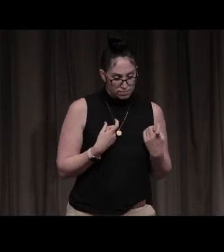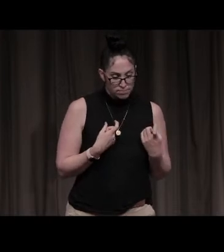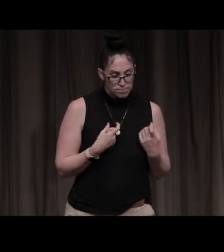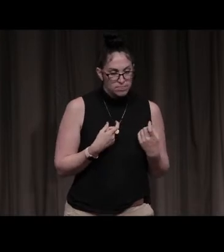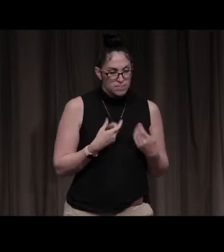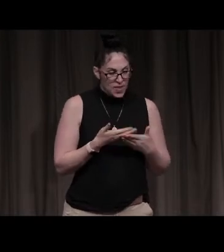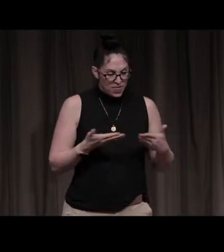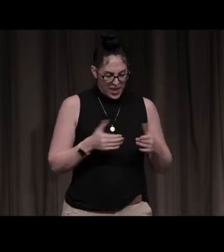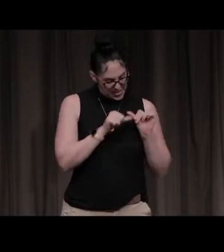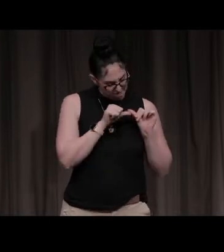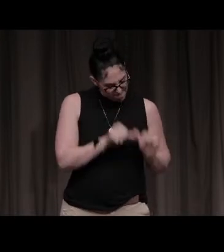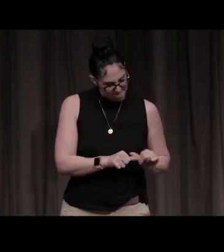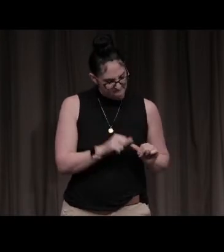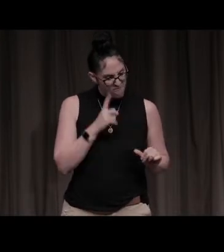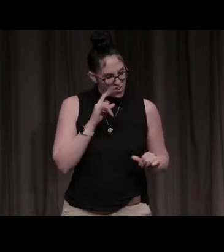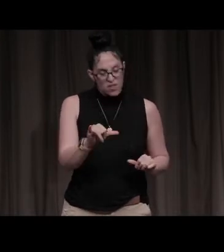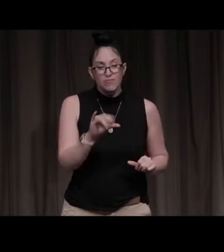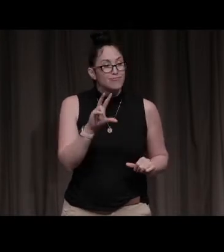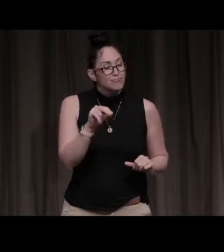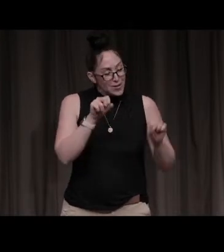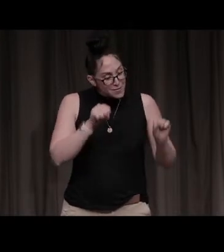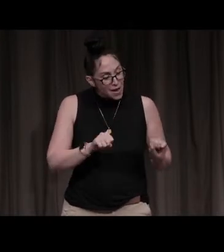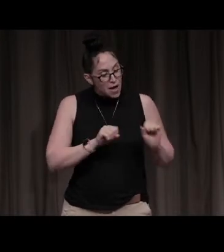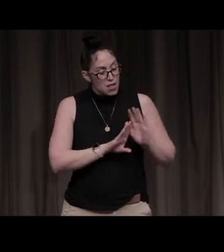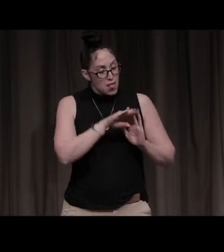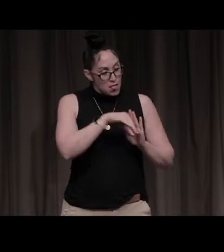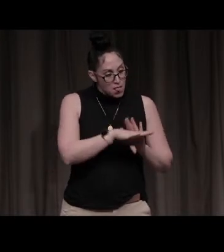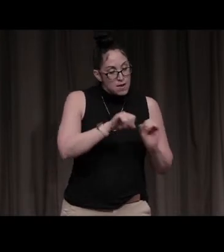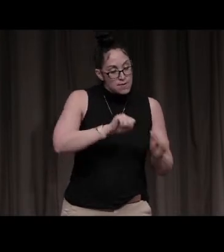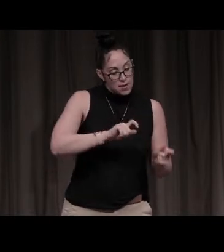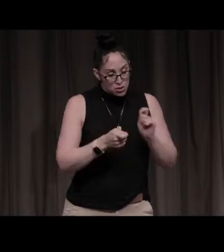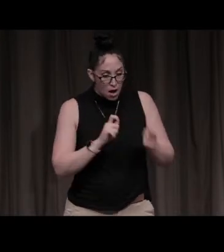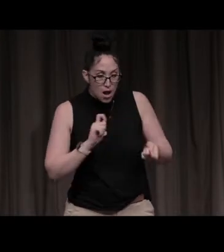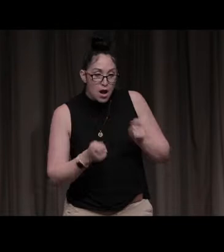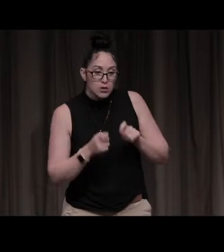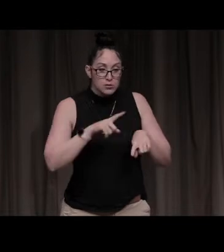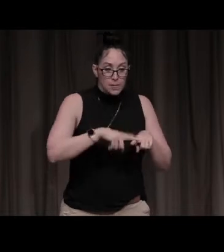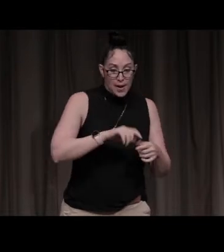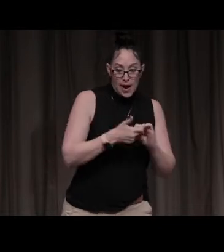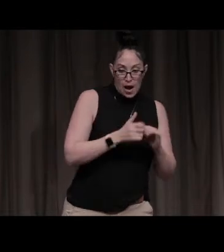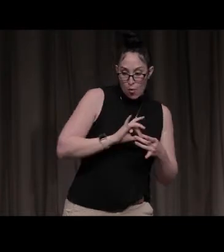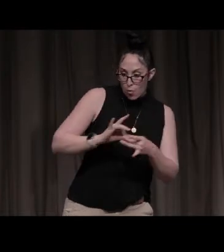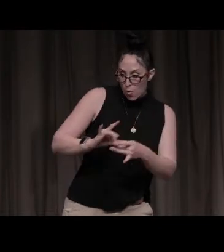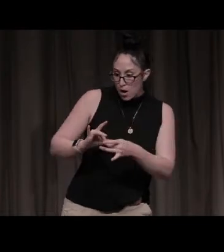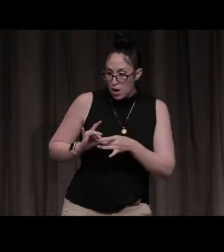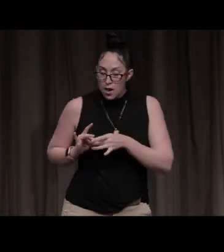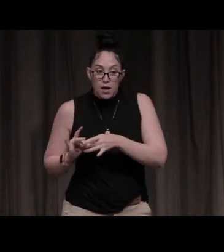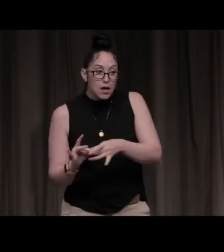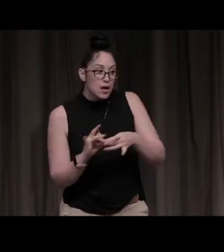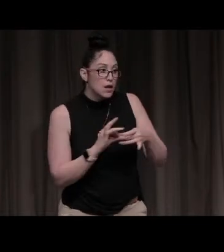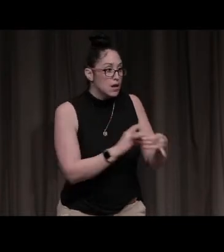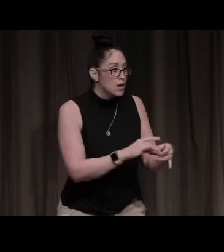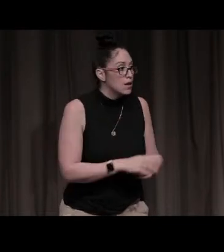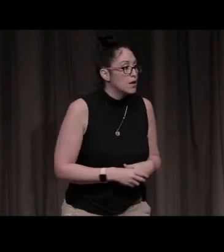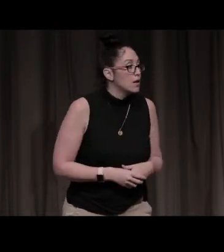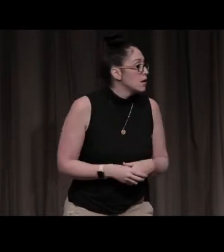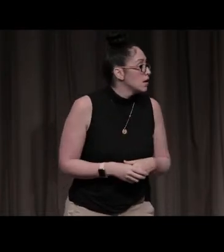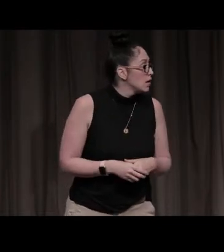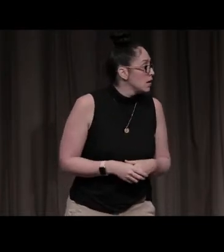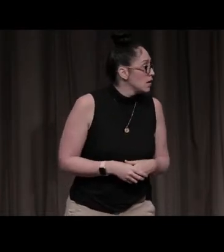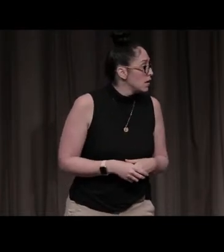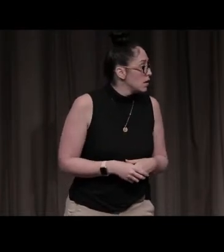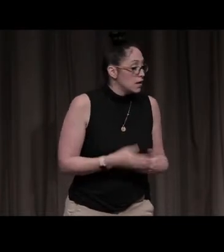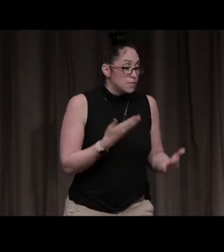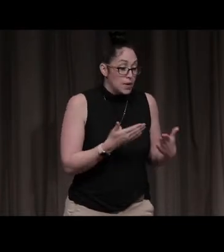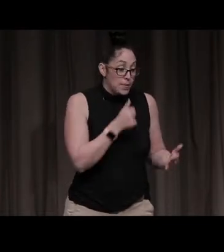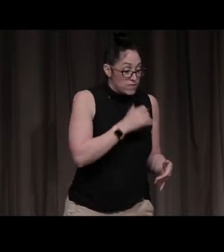always permanent and things can be in flux and relate to one another in maybe one world or the other, be it feminine,